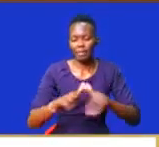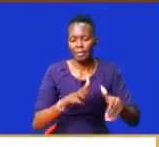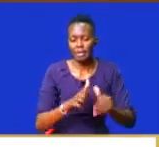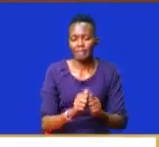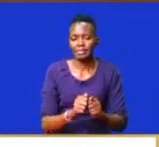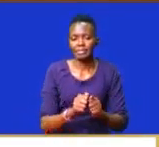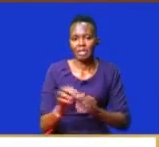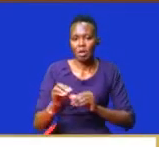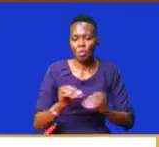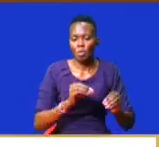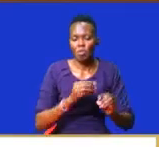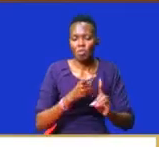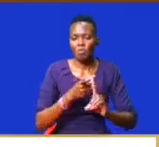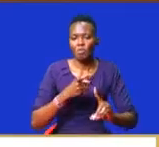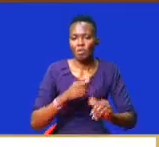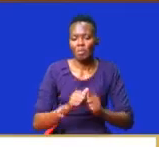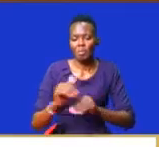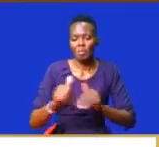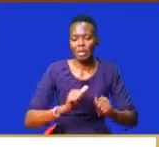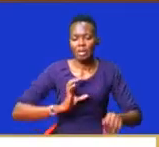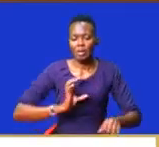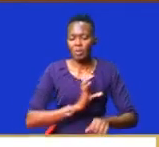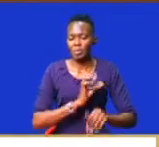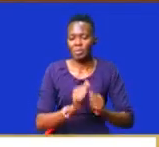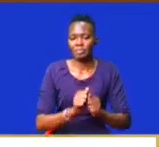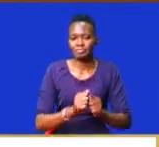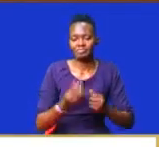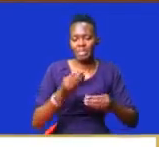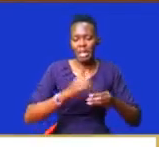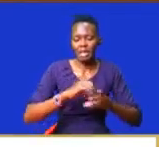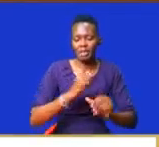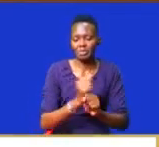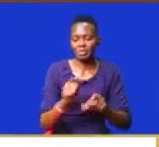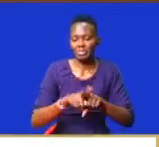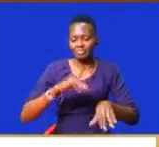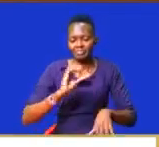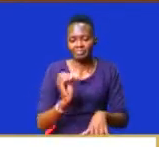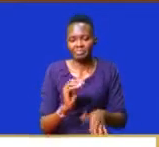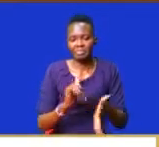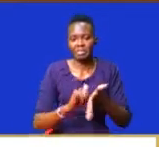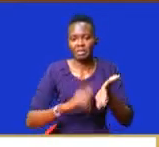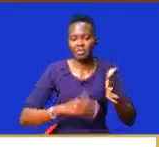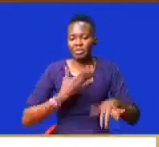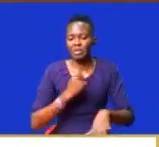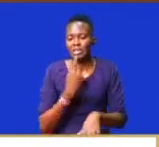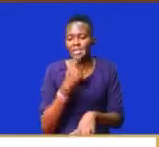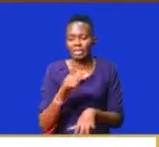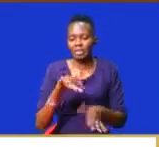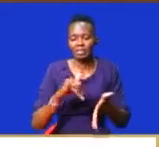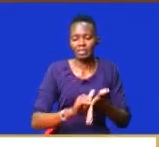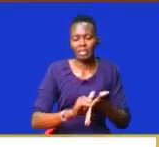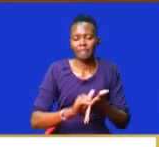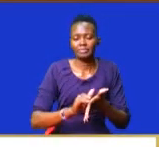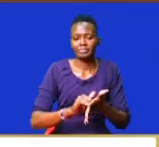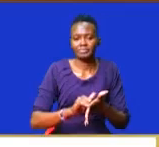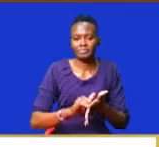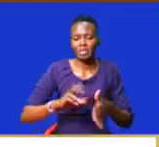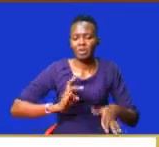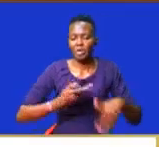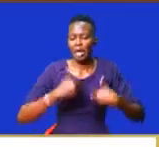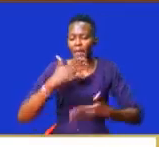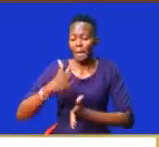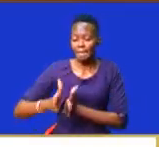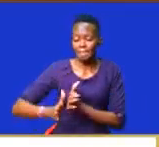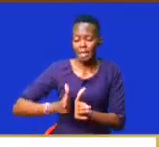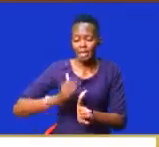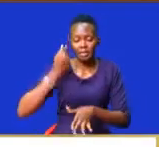go lay low at Mark Langman, Kumi. Year worked in. Mane wale rono ko wale ni seka biro seketo